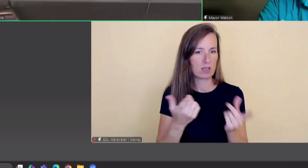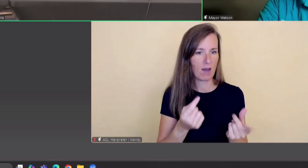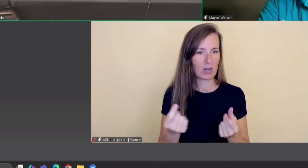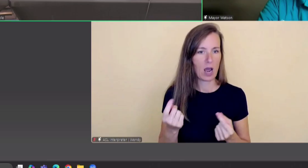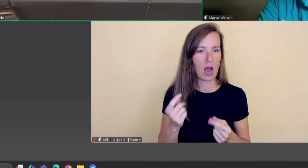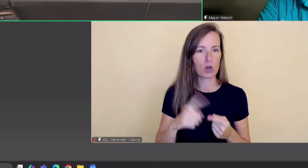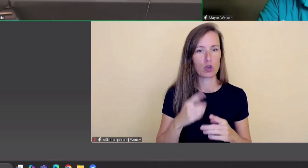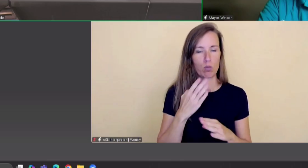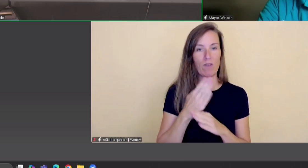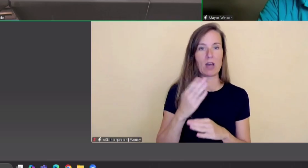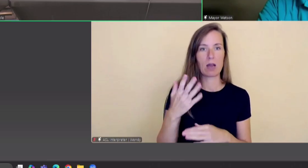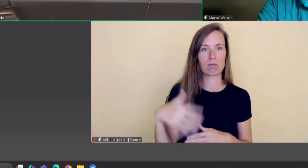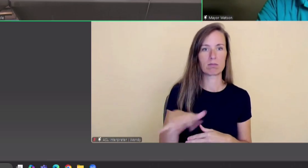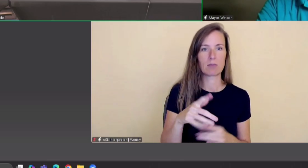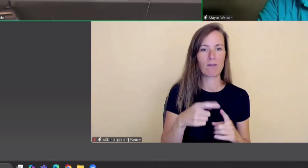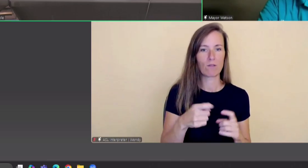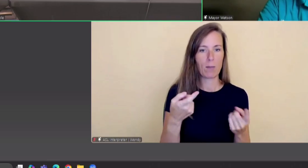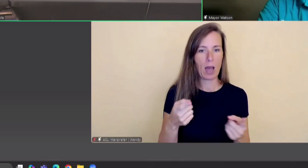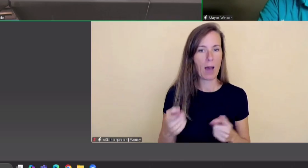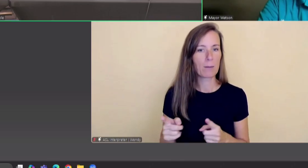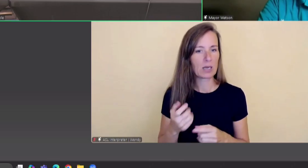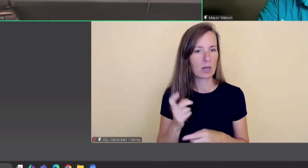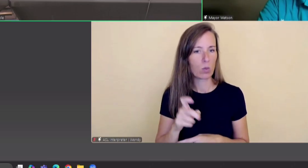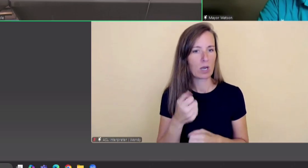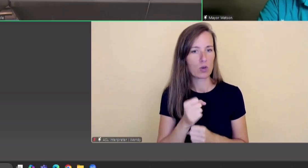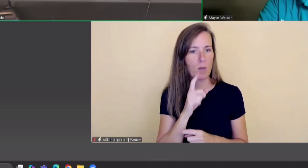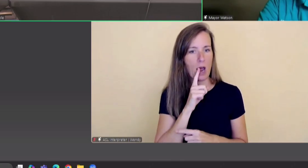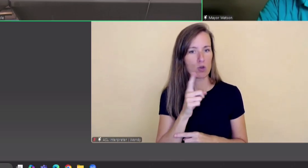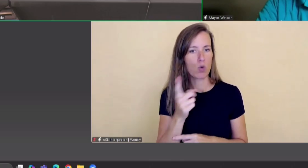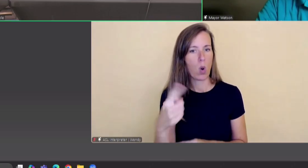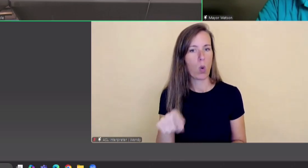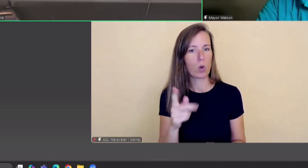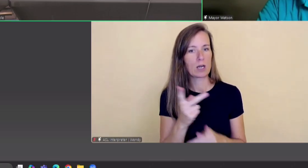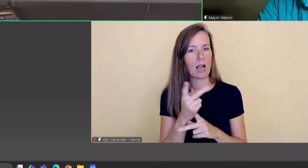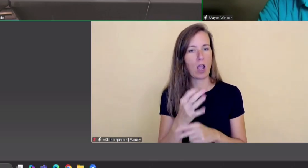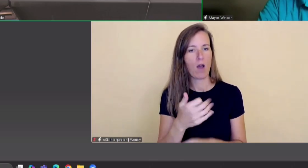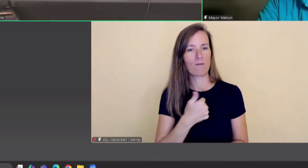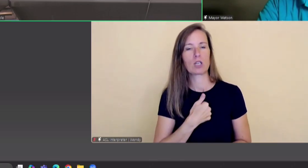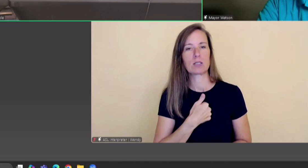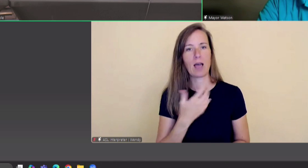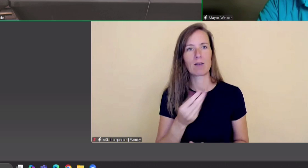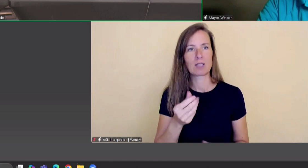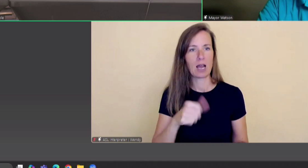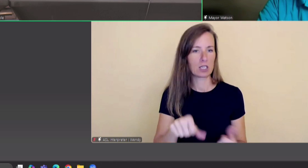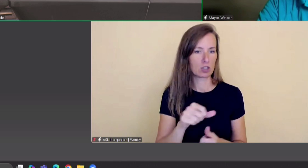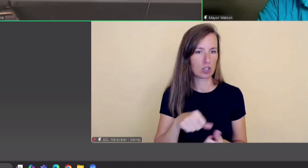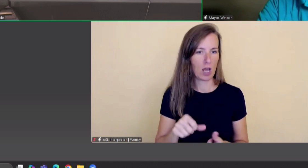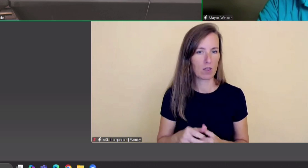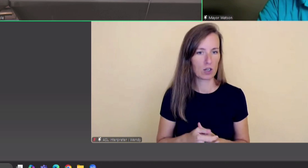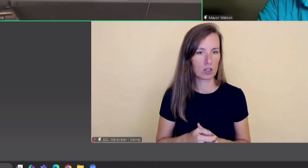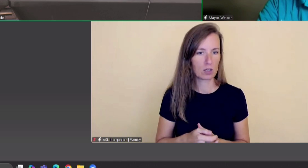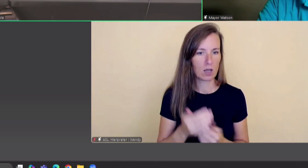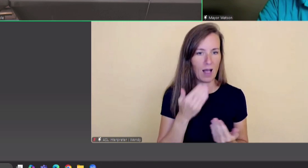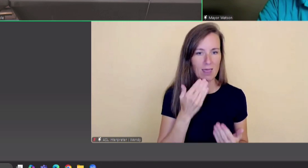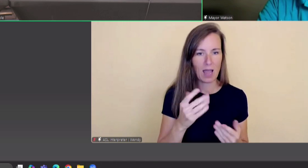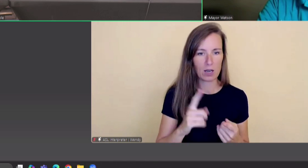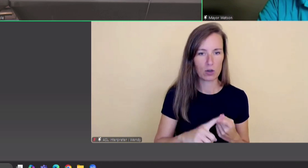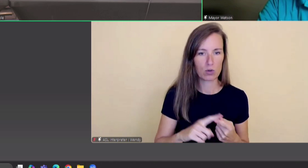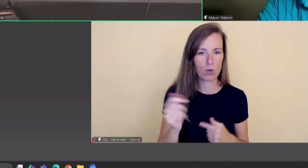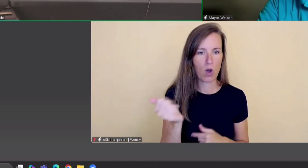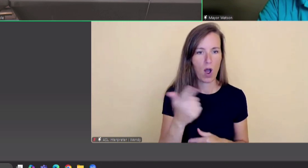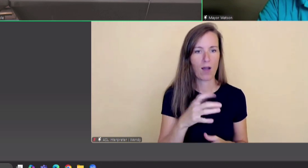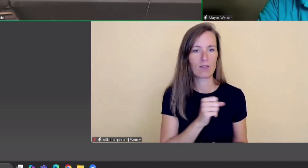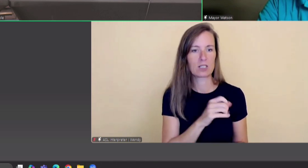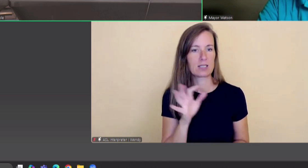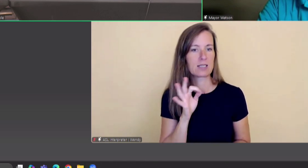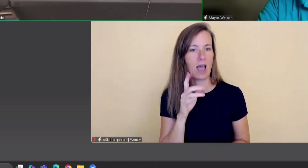And we just need to make sure that we are taking care of ourselves and each other. So just wanted to say that. And thank you to all of our staff for all of the great work you